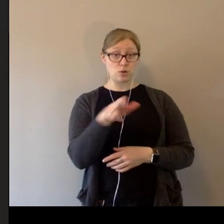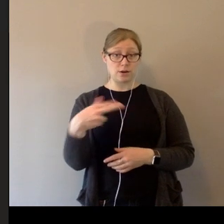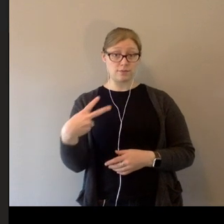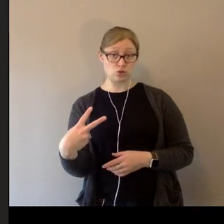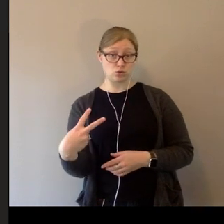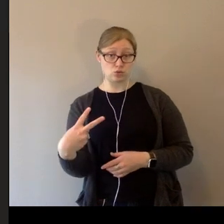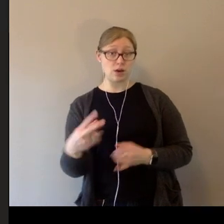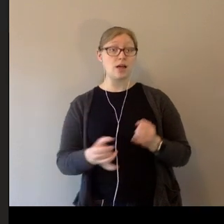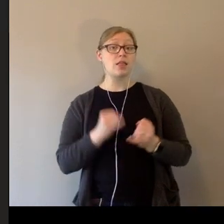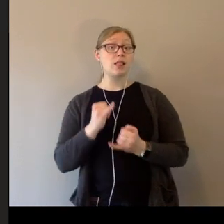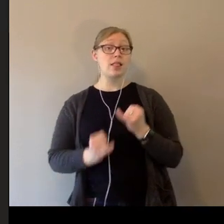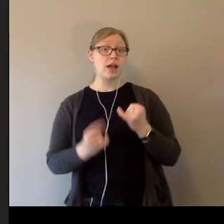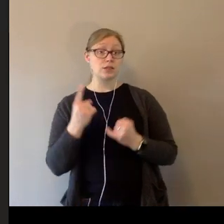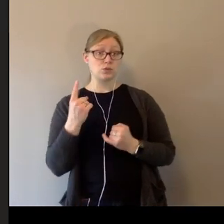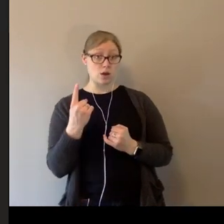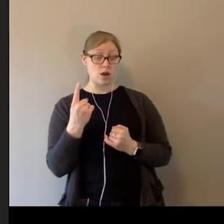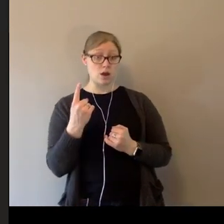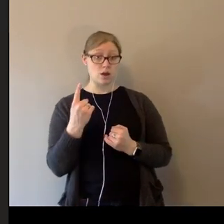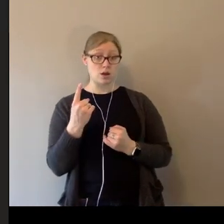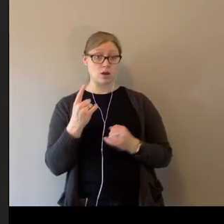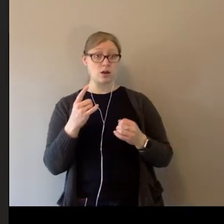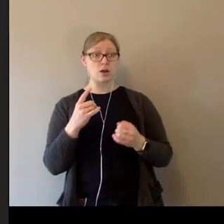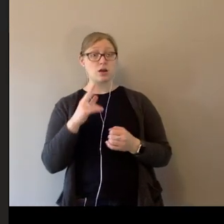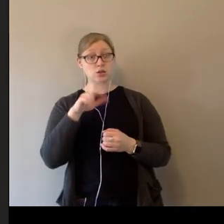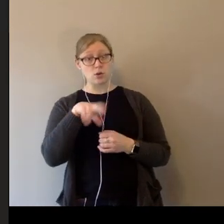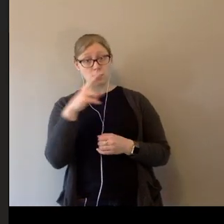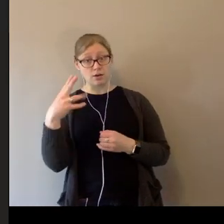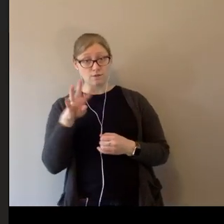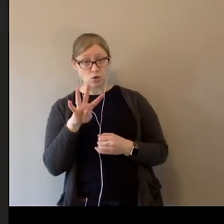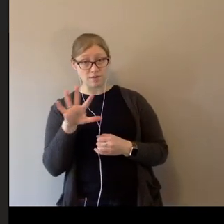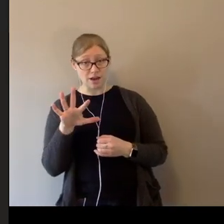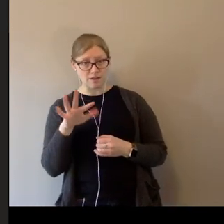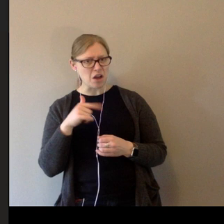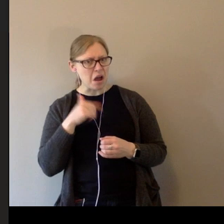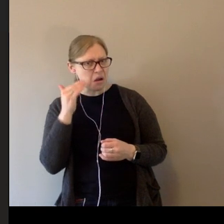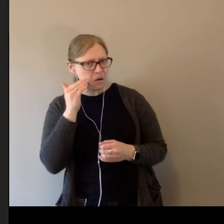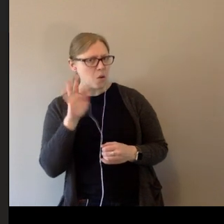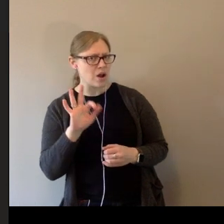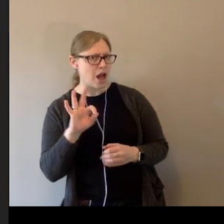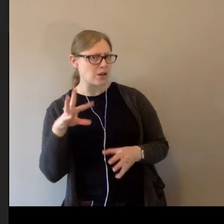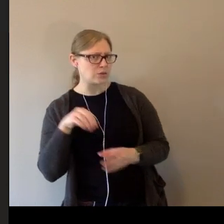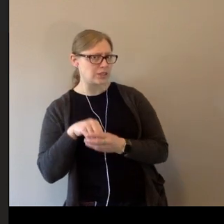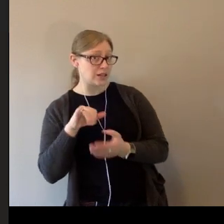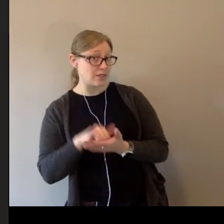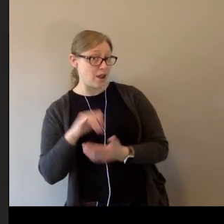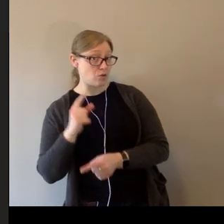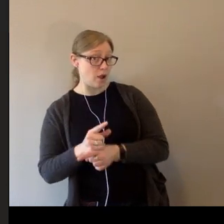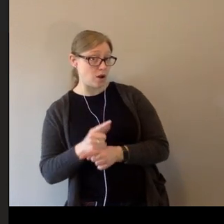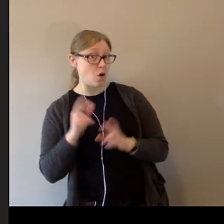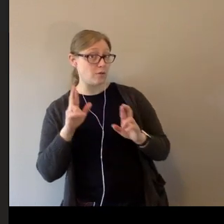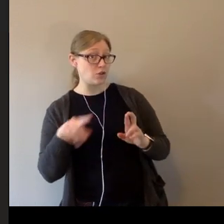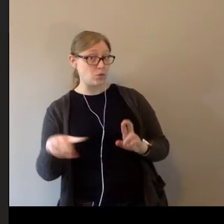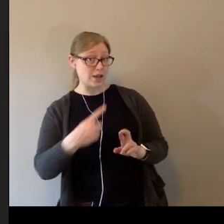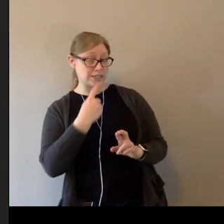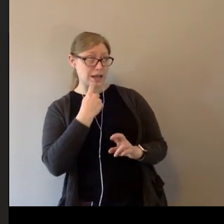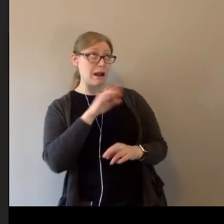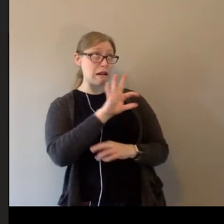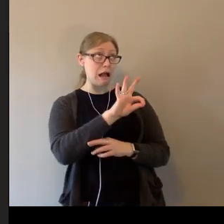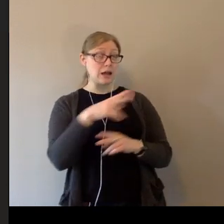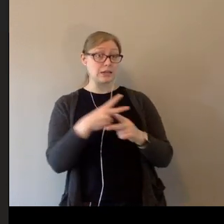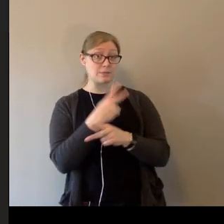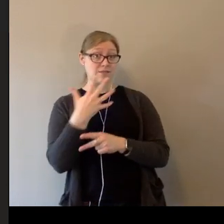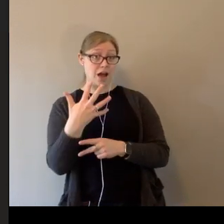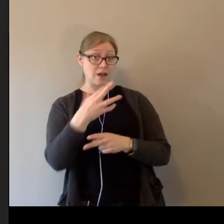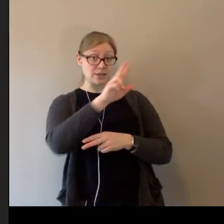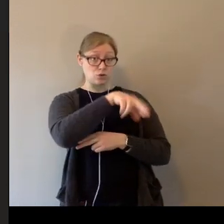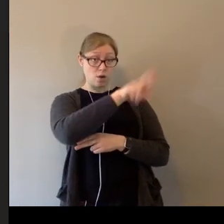The last one, we have square root of 45. So I know 9 goes into that. So hopefully you said 9 times 5. So the